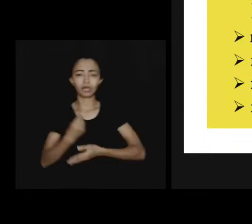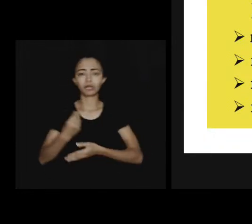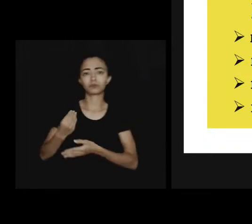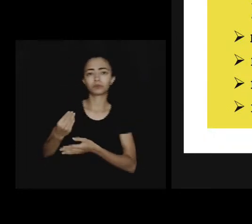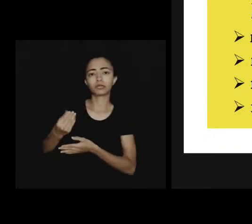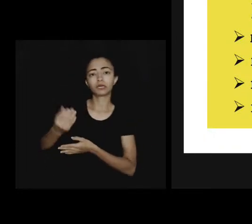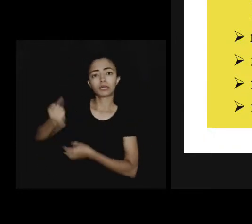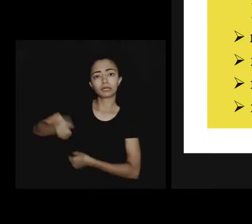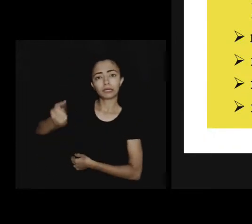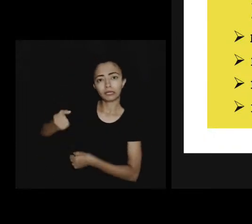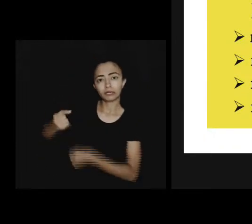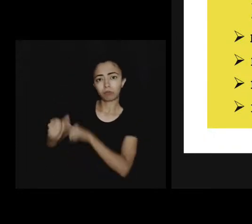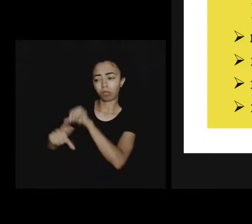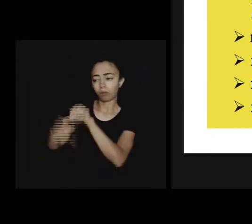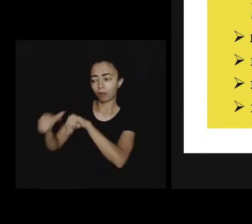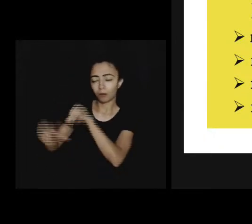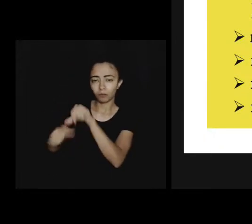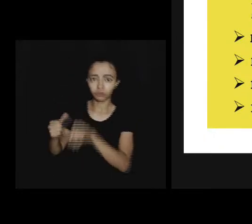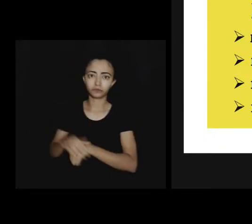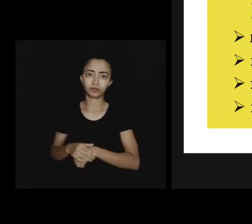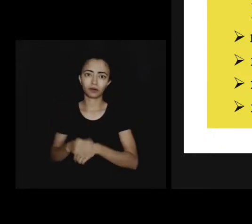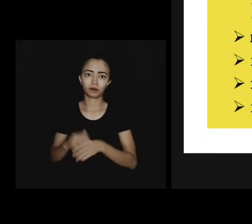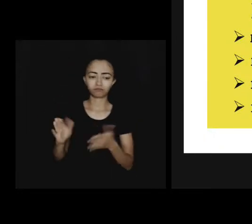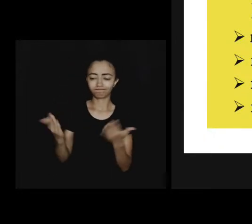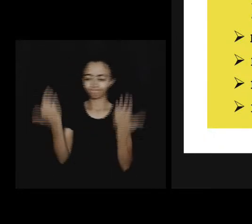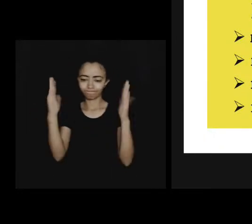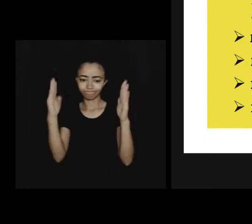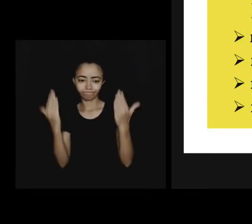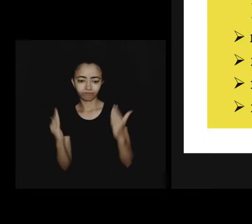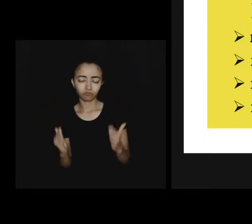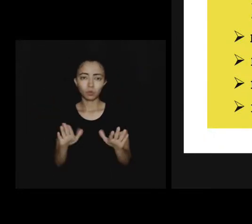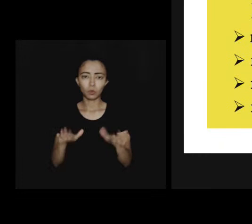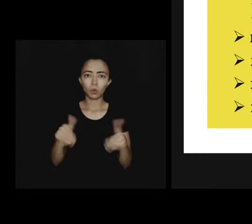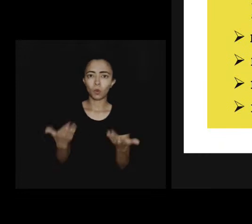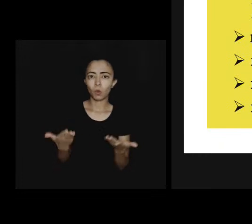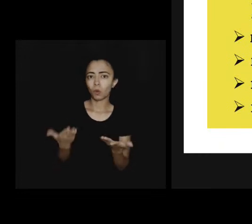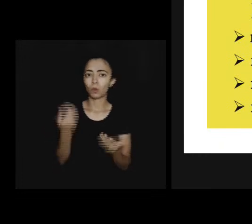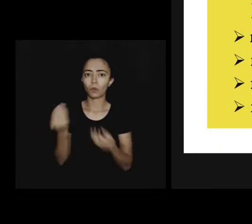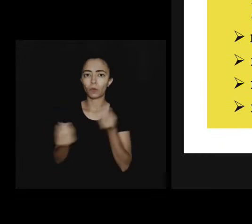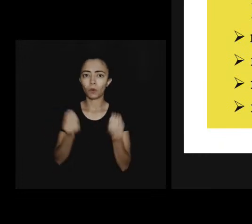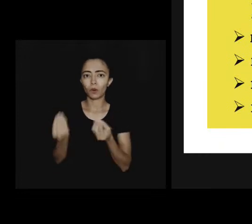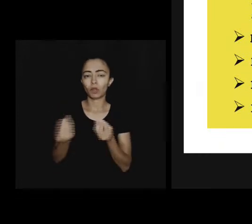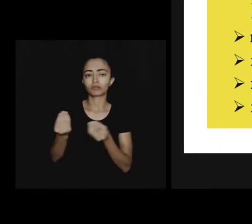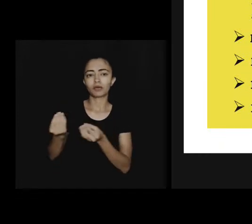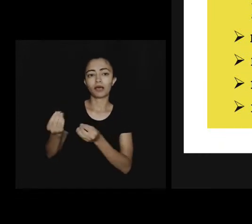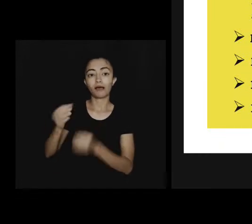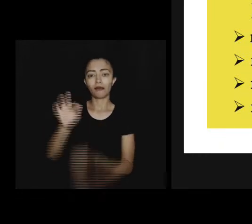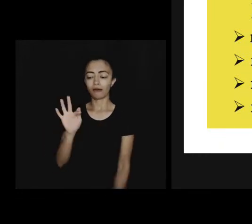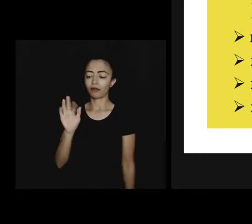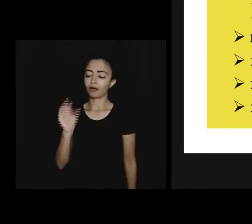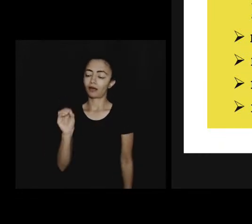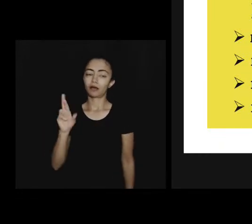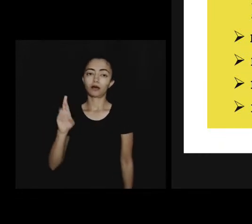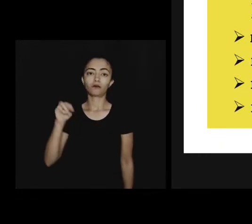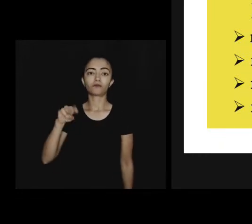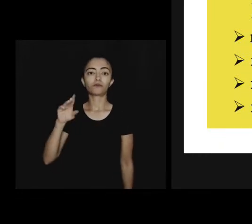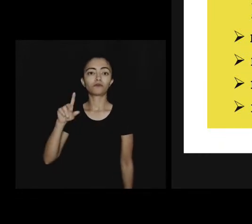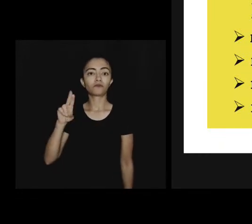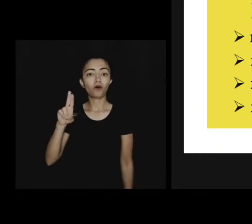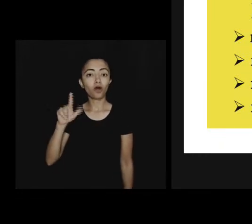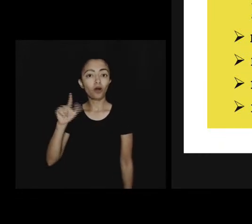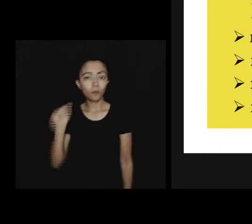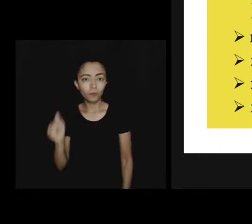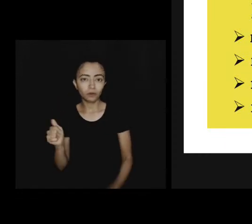benefits of formula in terms of the formula itself, or benefits in terms of lifestyle, how it's going to address many of their needs. It erodes